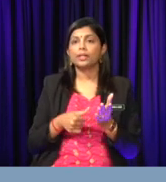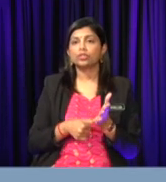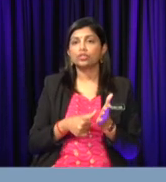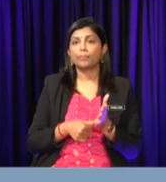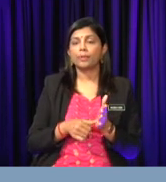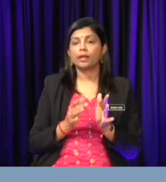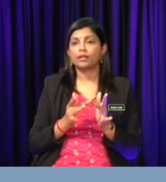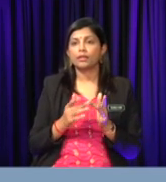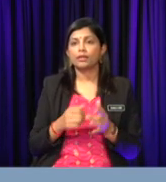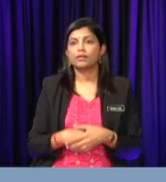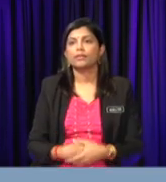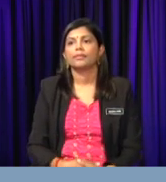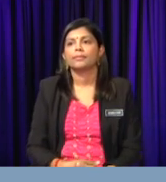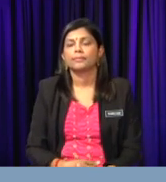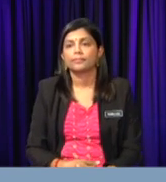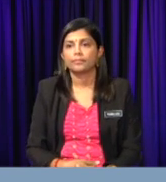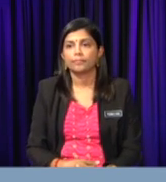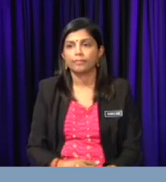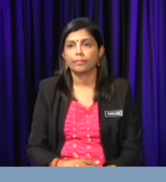right, Doshrina and Vinosha.